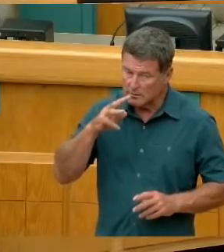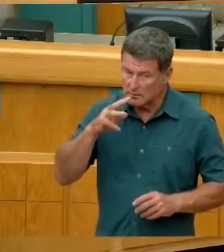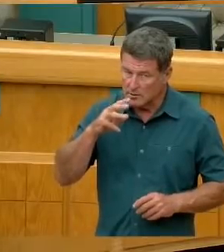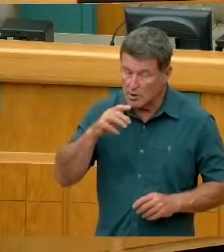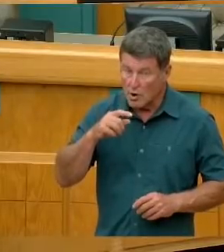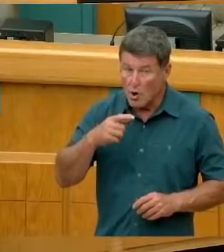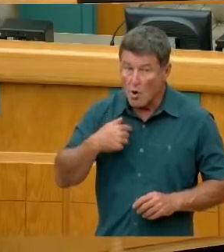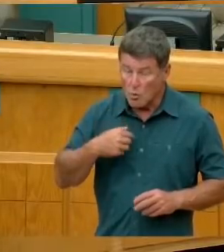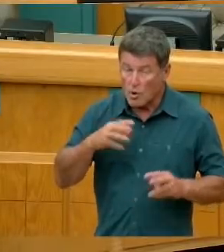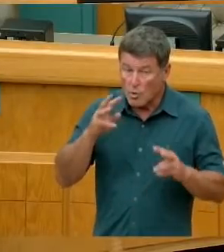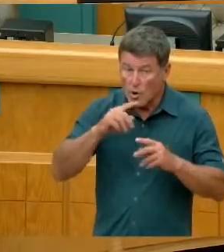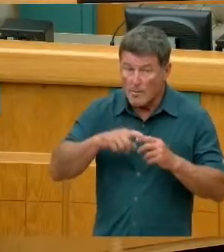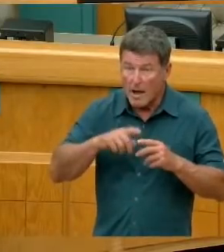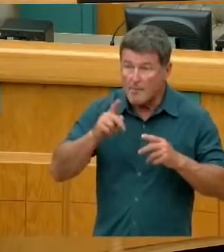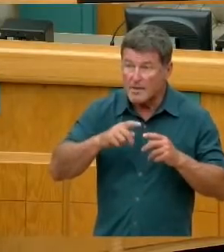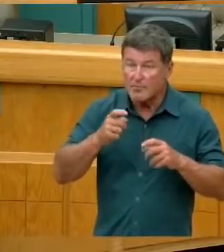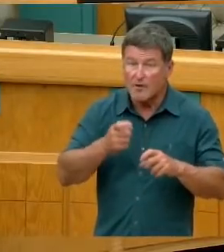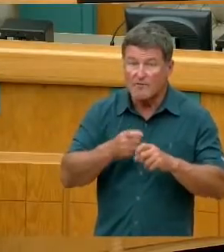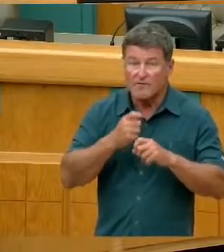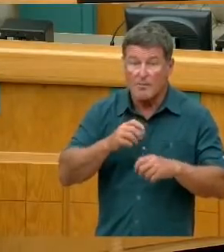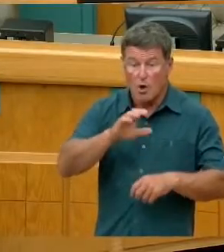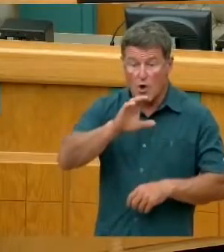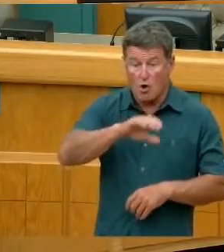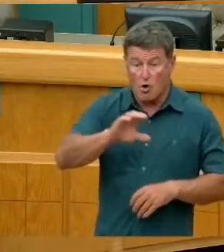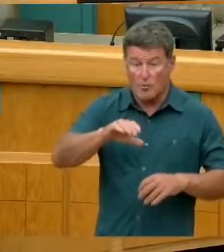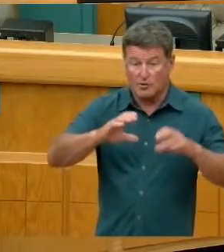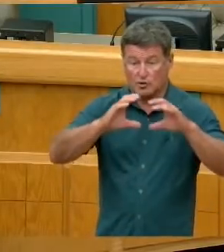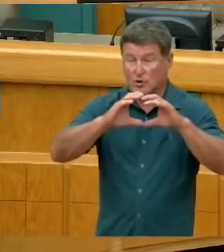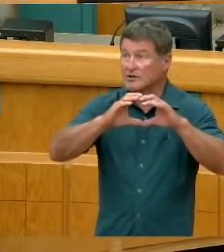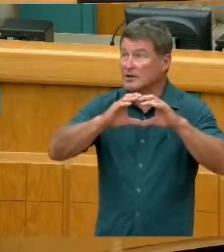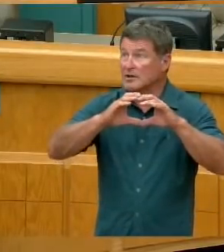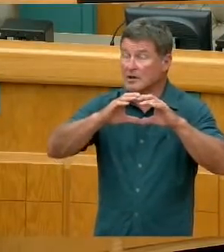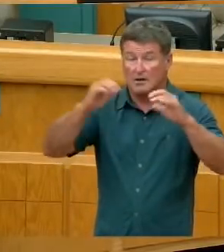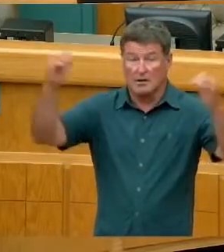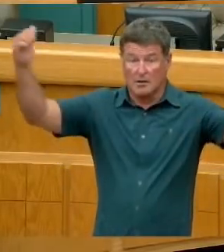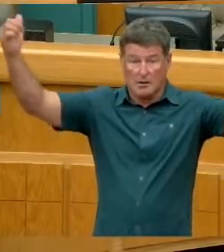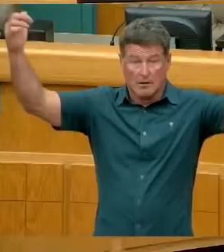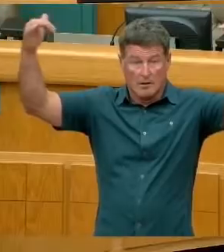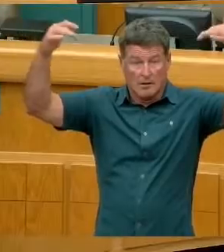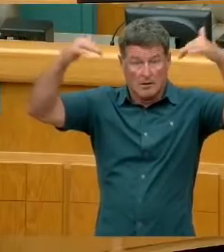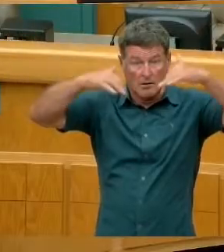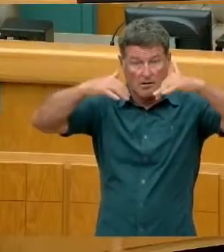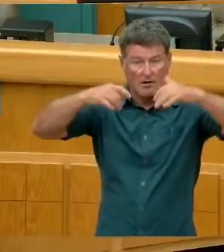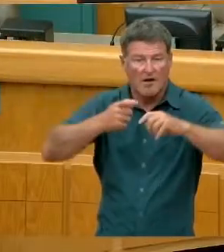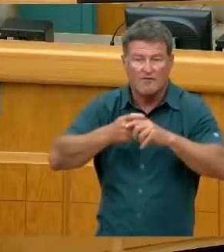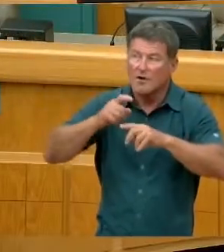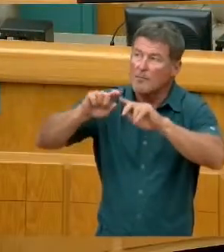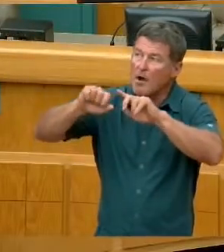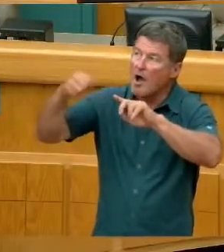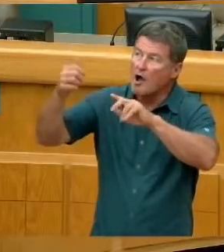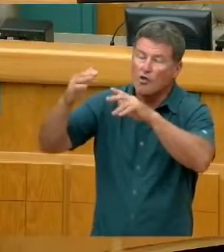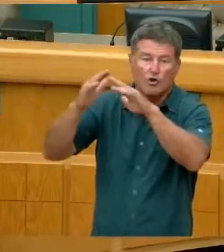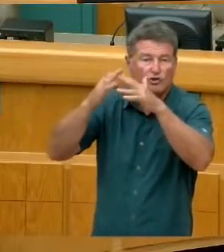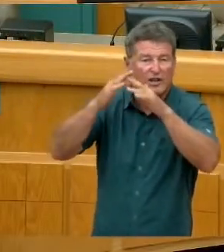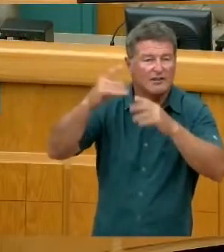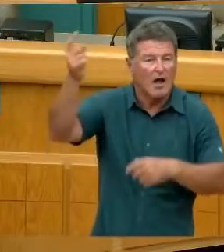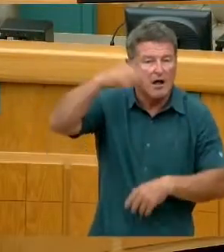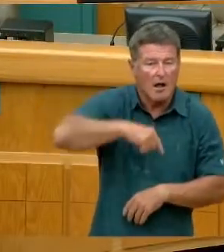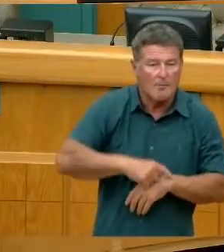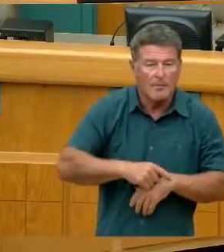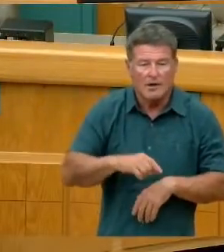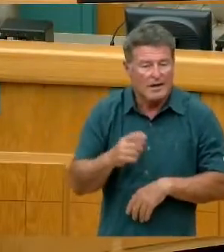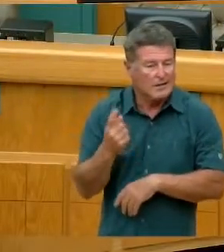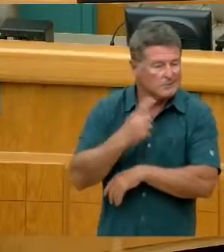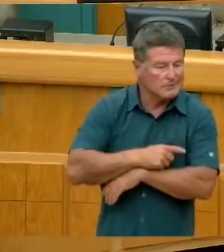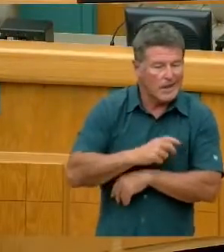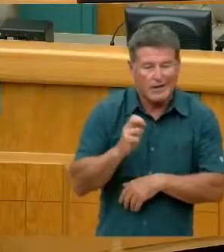that is all of the out-of-town visitors that are coming for day trips, short vacations, and just